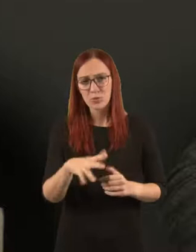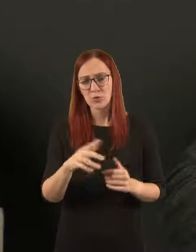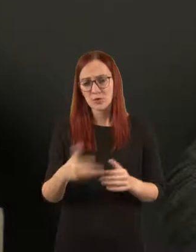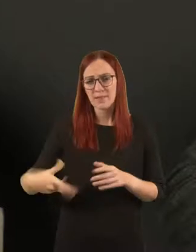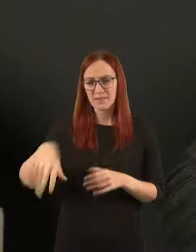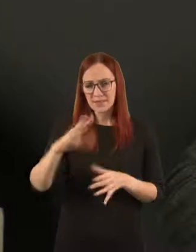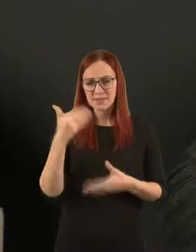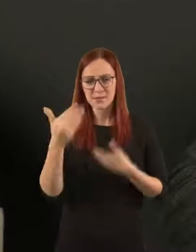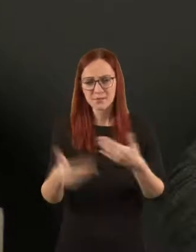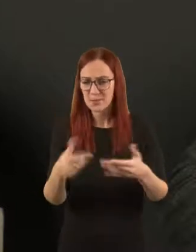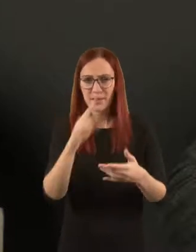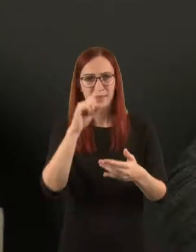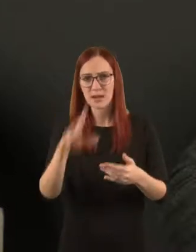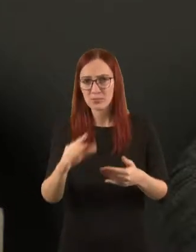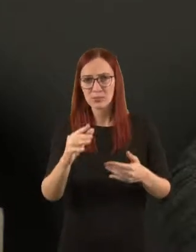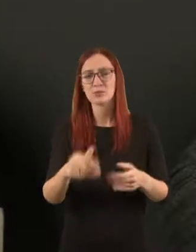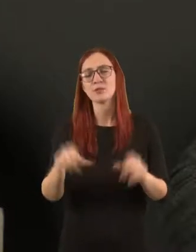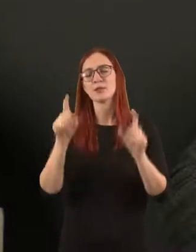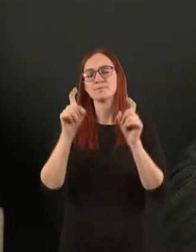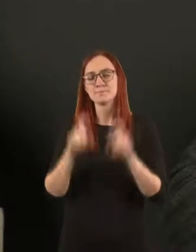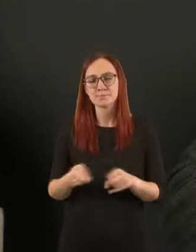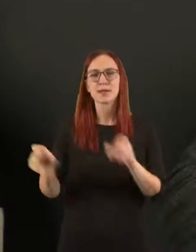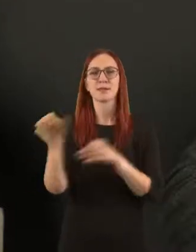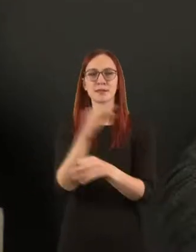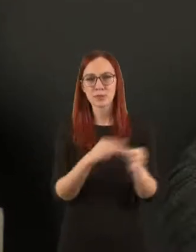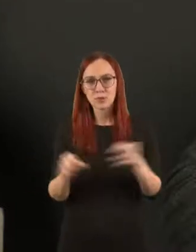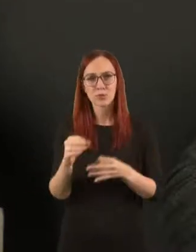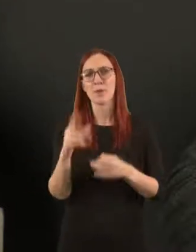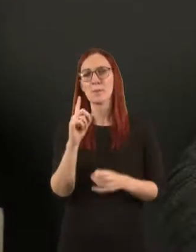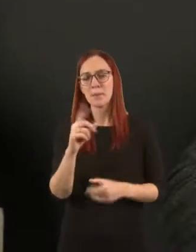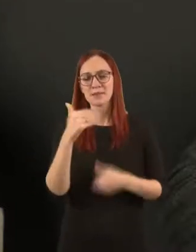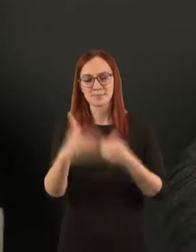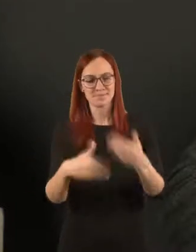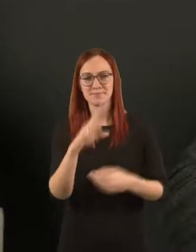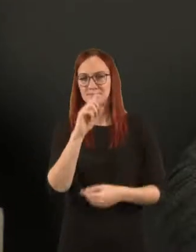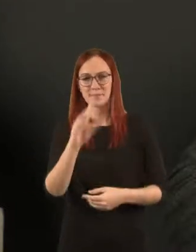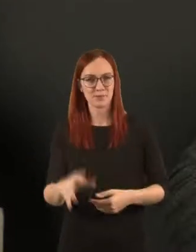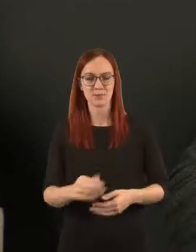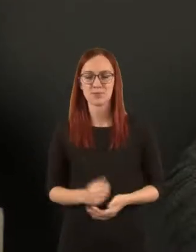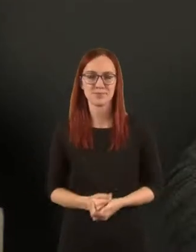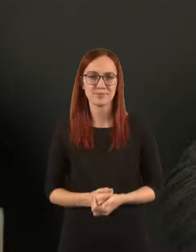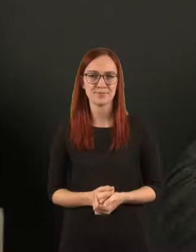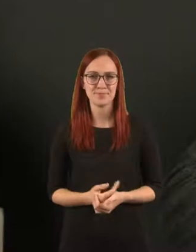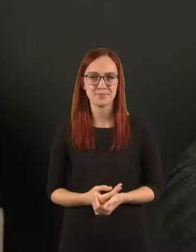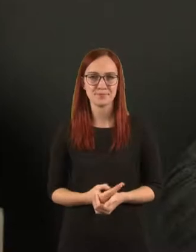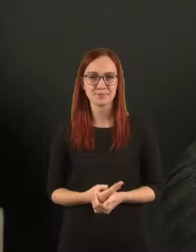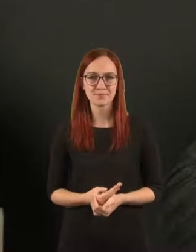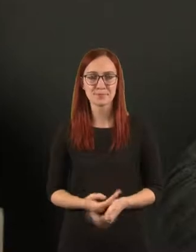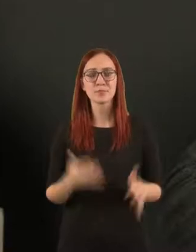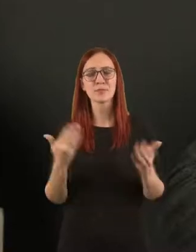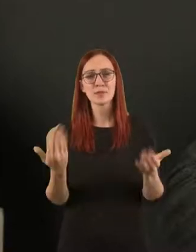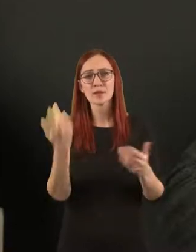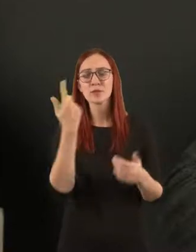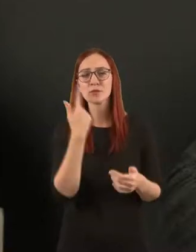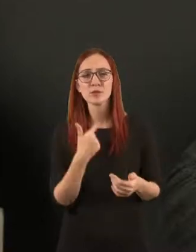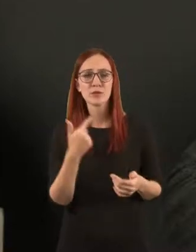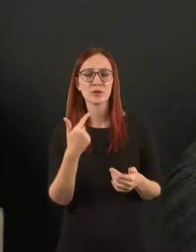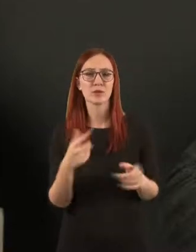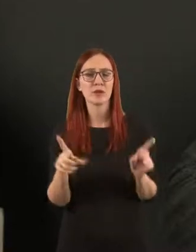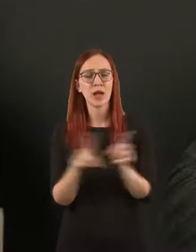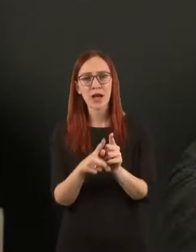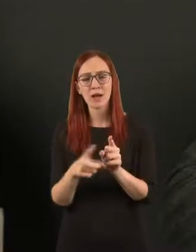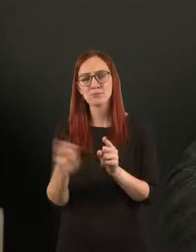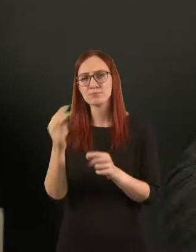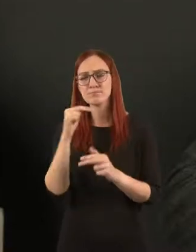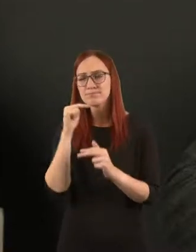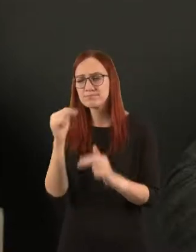even prefer paying huge fines rather than being compliant with the rules. This